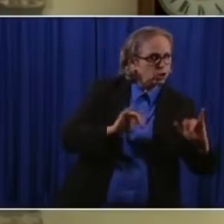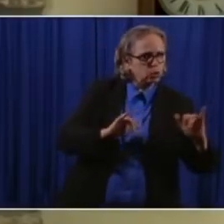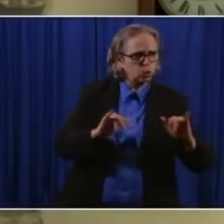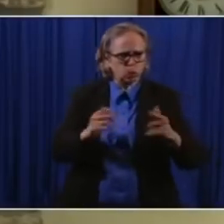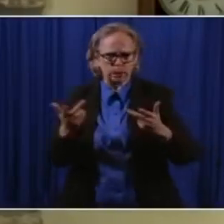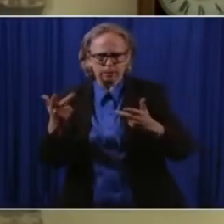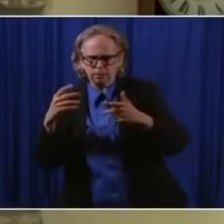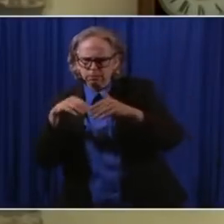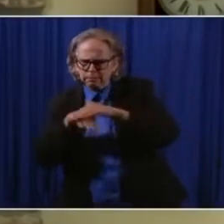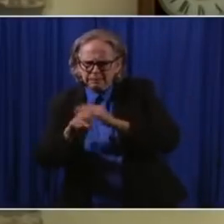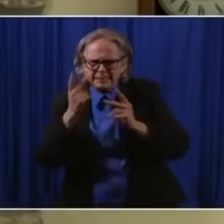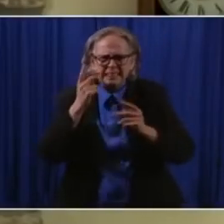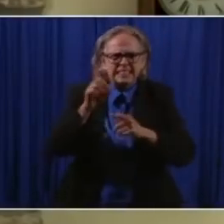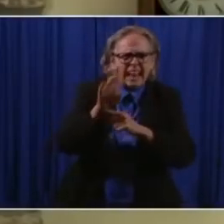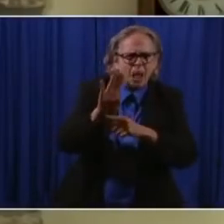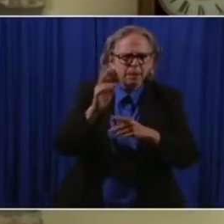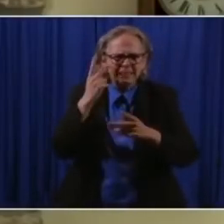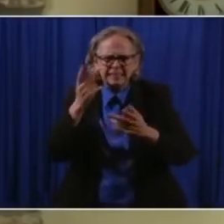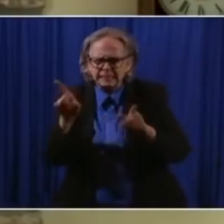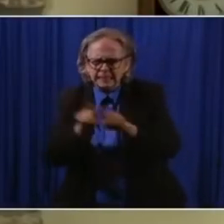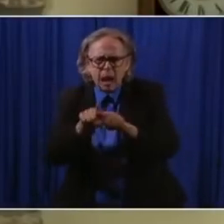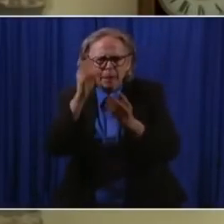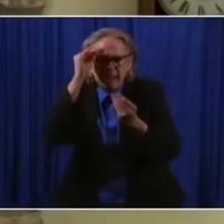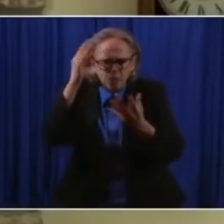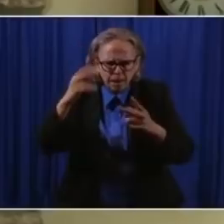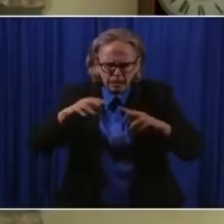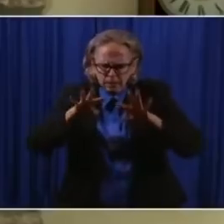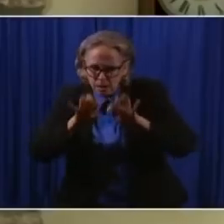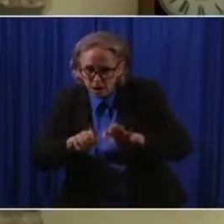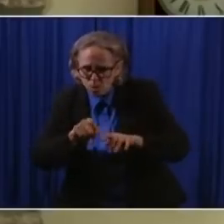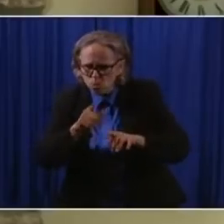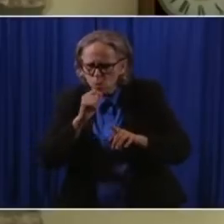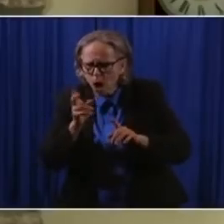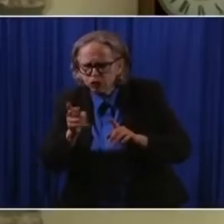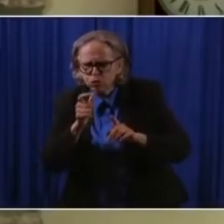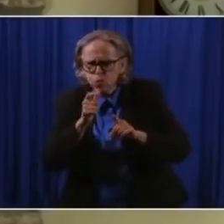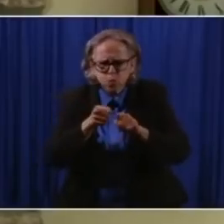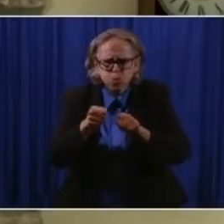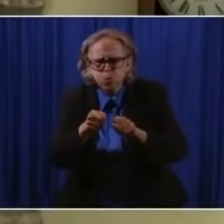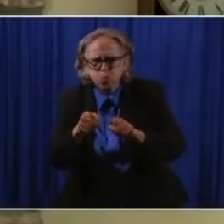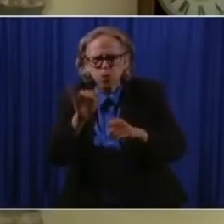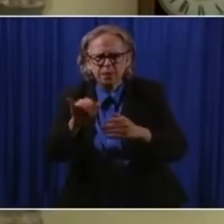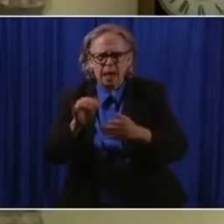who've committed violent crimes, hopefully before someone else gets hurt.